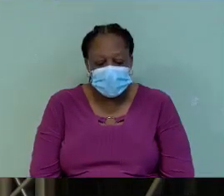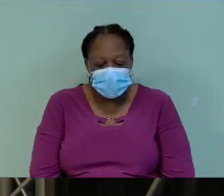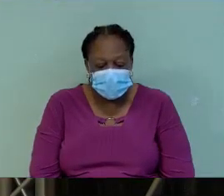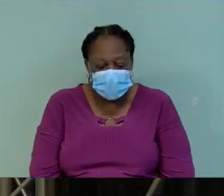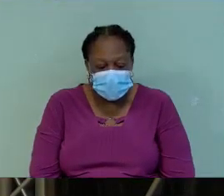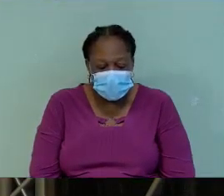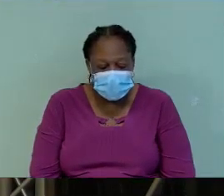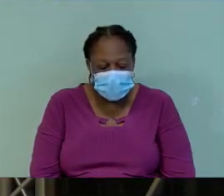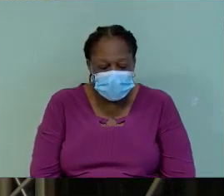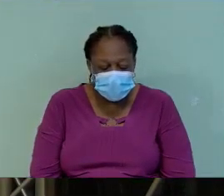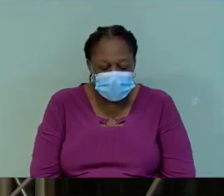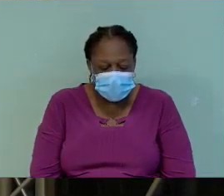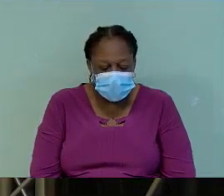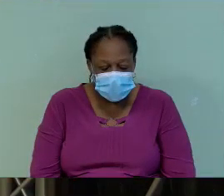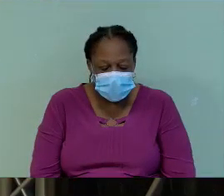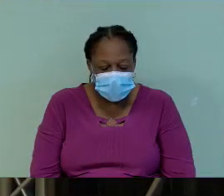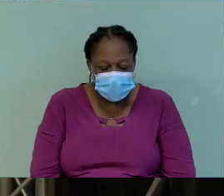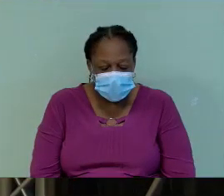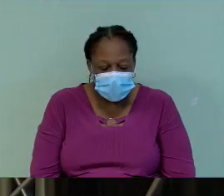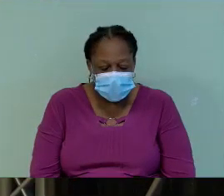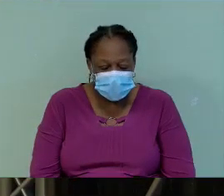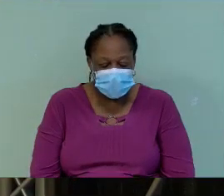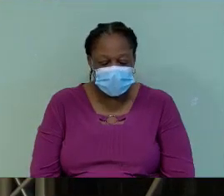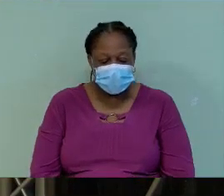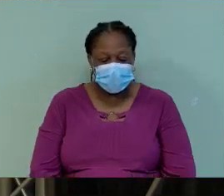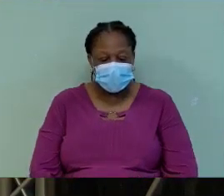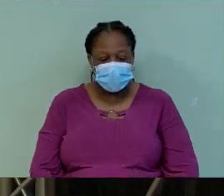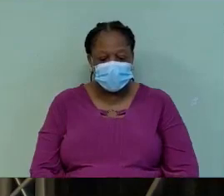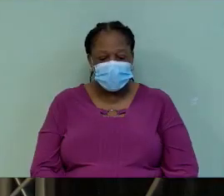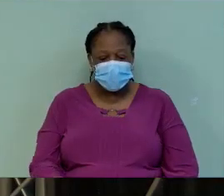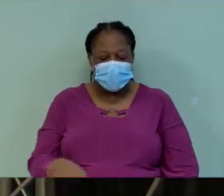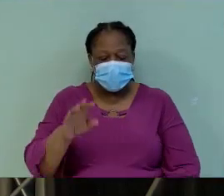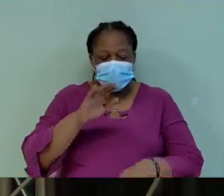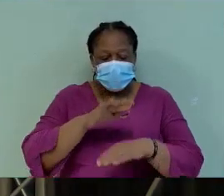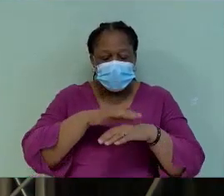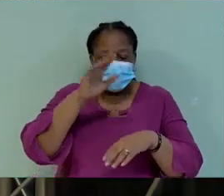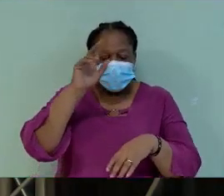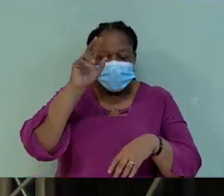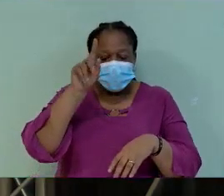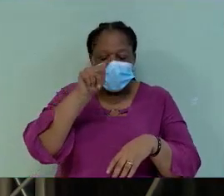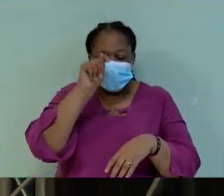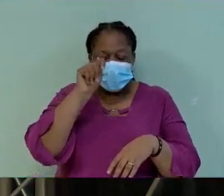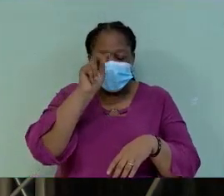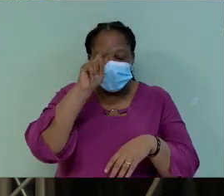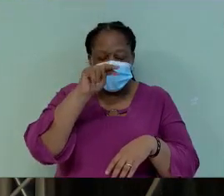the donation drive began on Tuesday, 21st April 2020